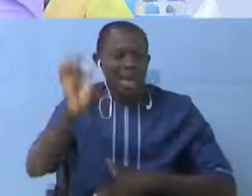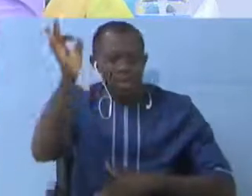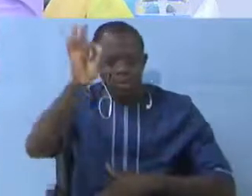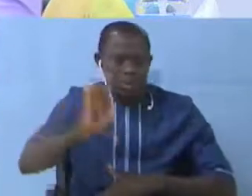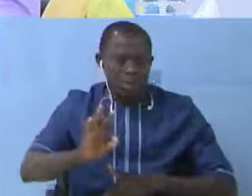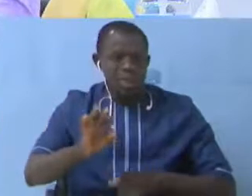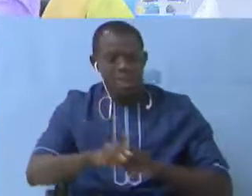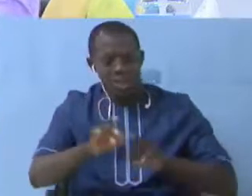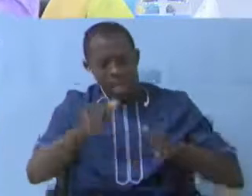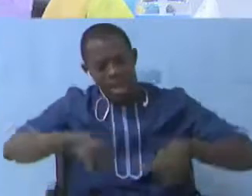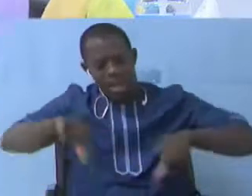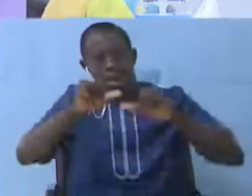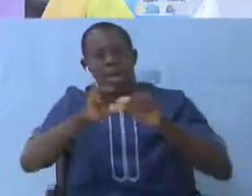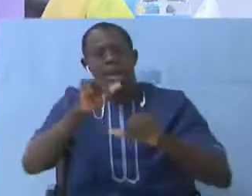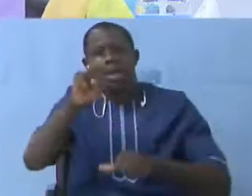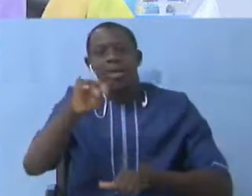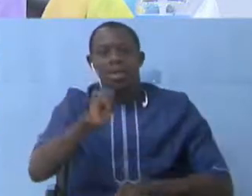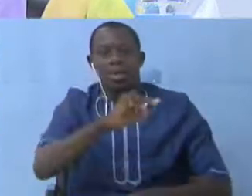Tunisia